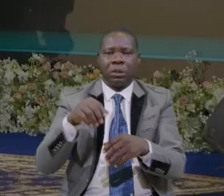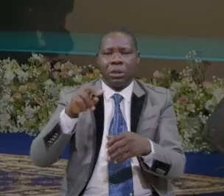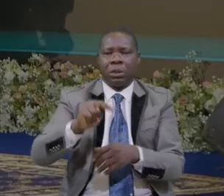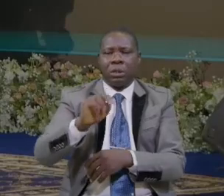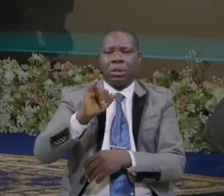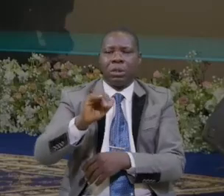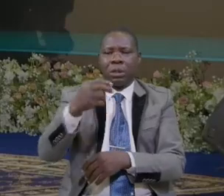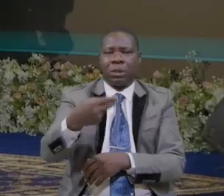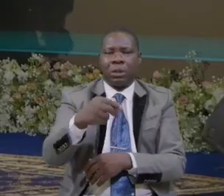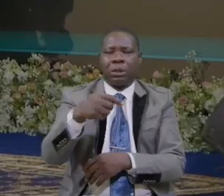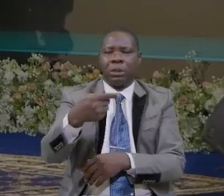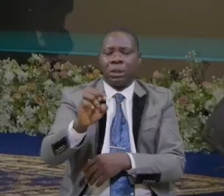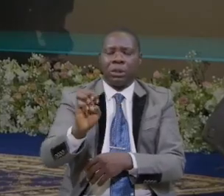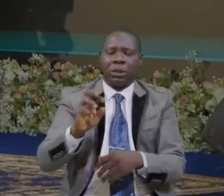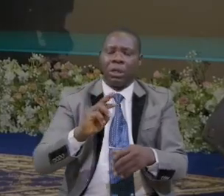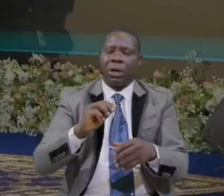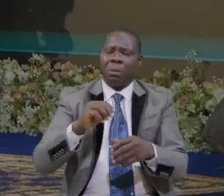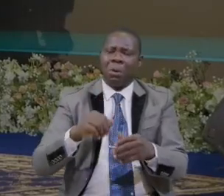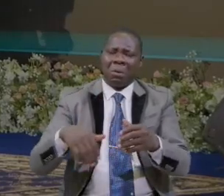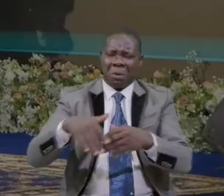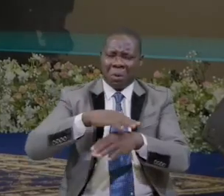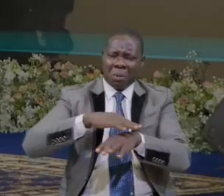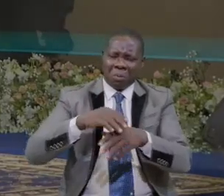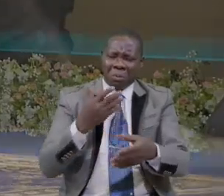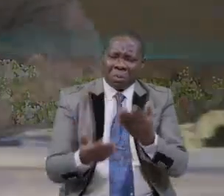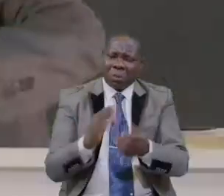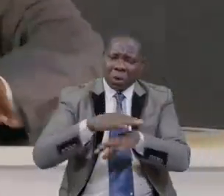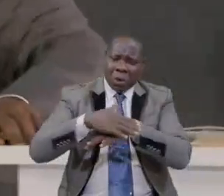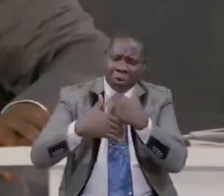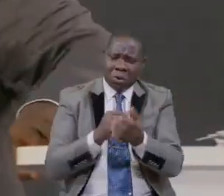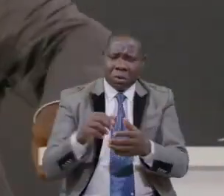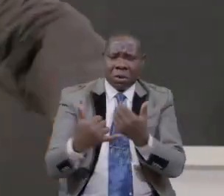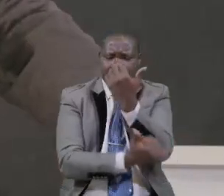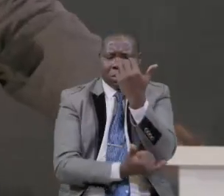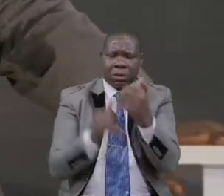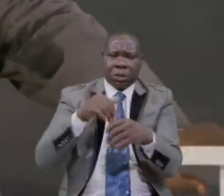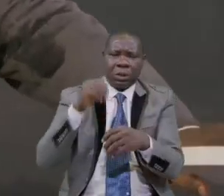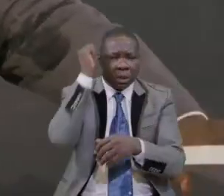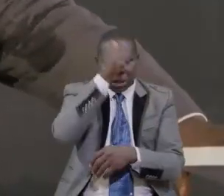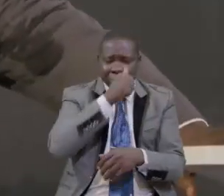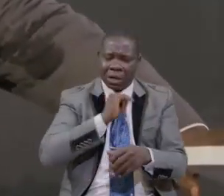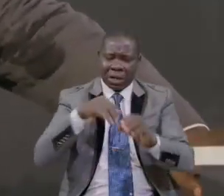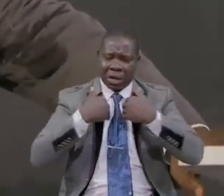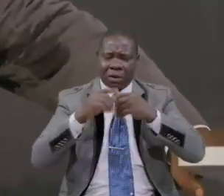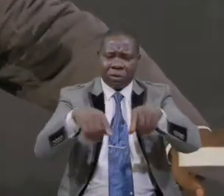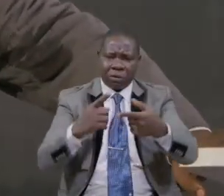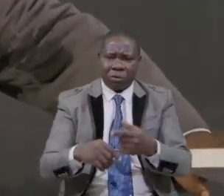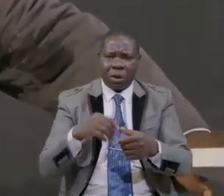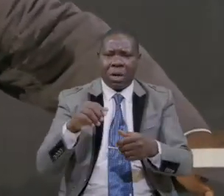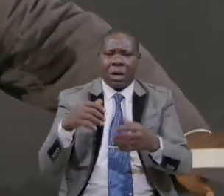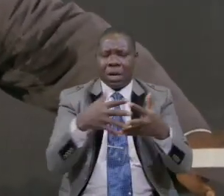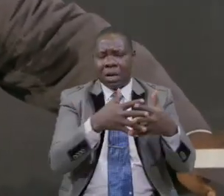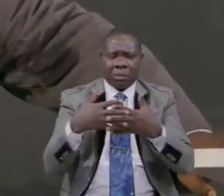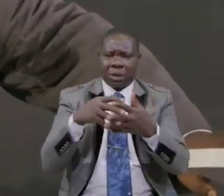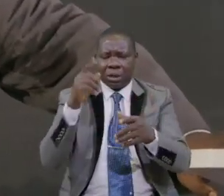in Africa. I've gone to Europe. I've gone to America. I've gone everywhere. And the word the